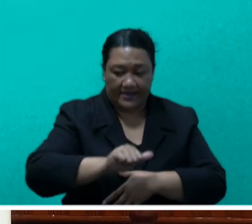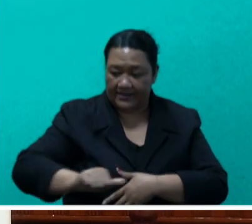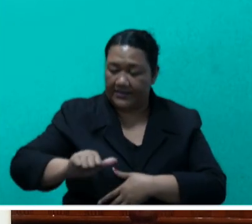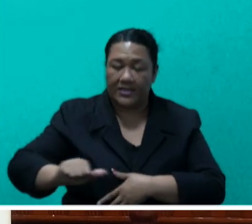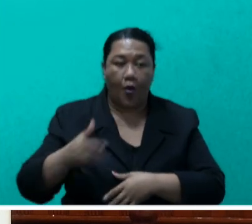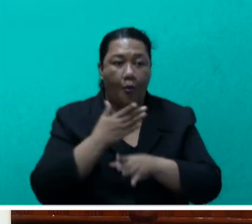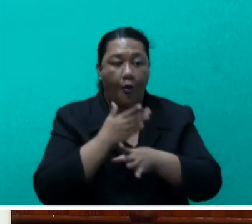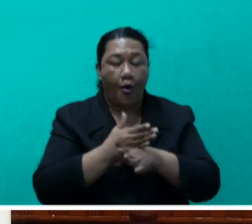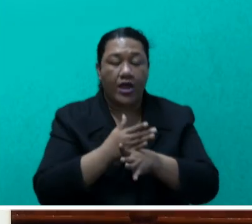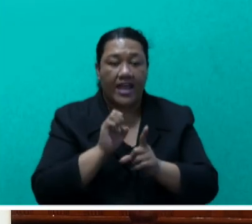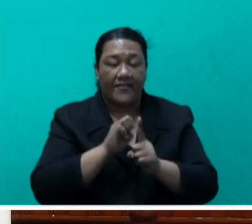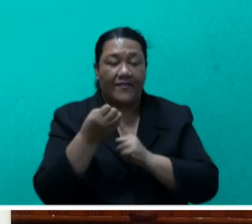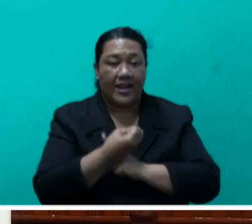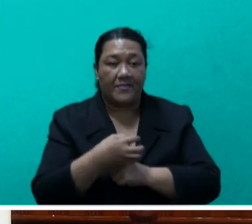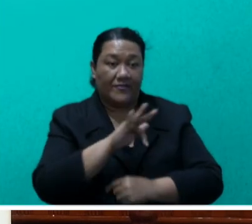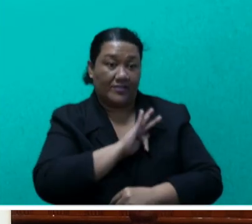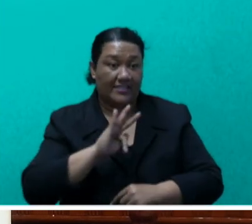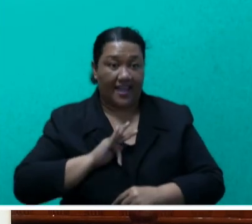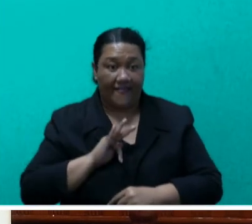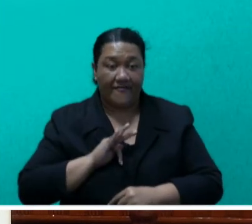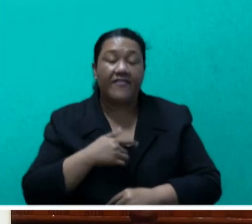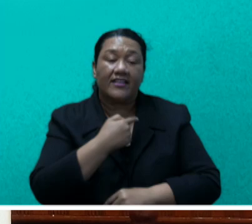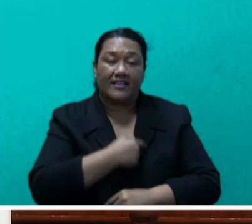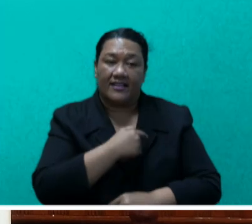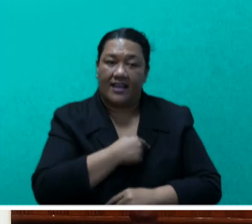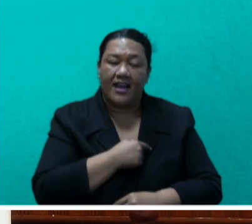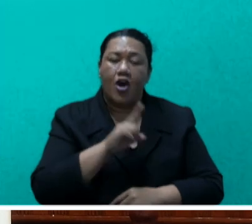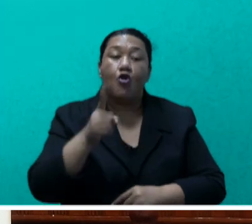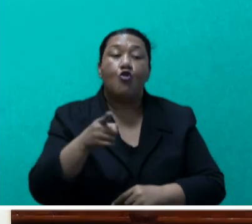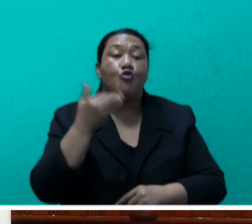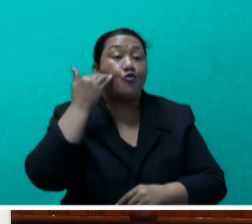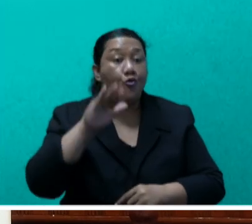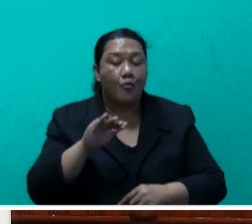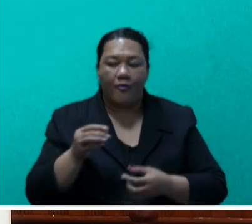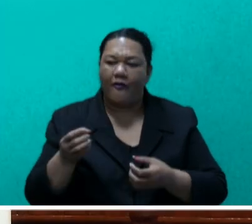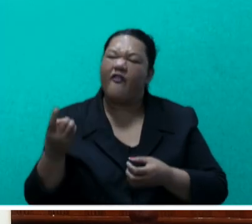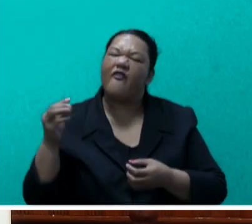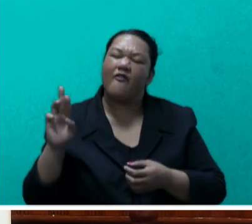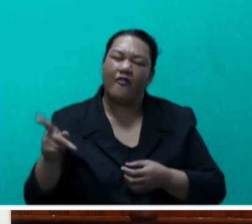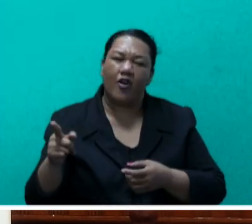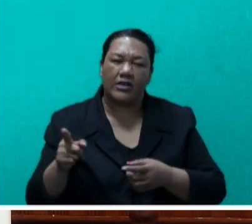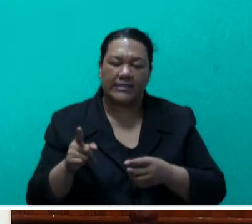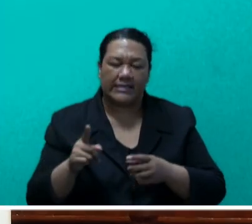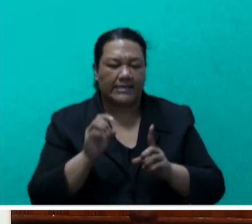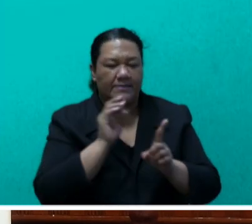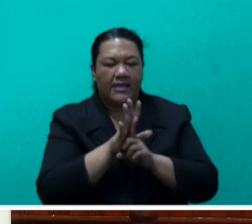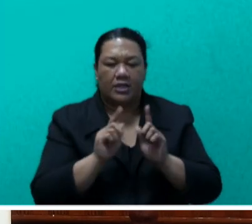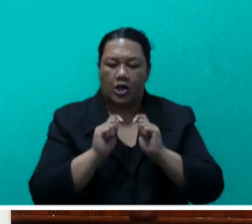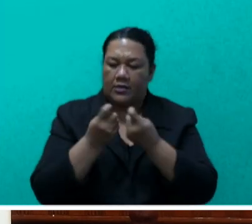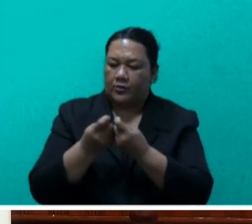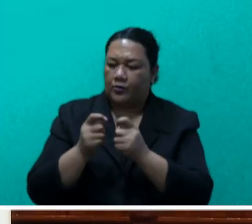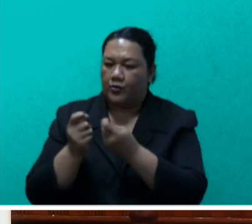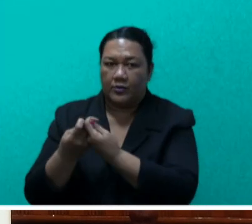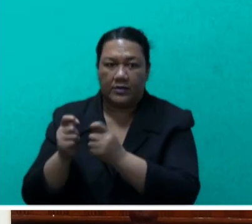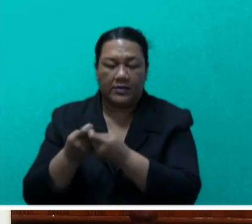for staff, and dedicated room for specialized units to carry out their work, such as